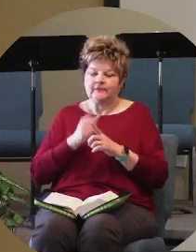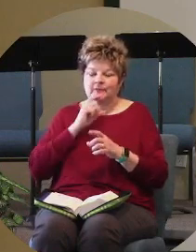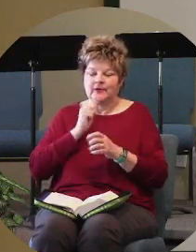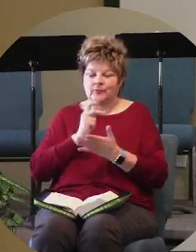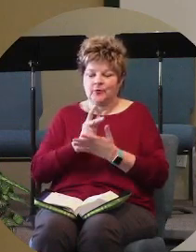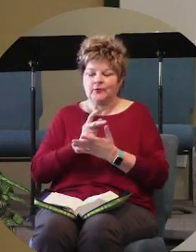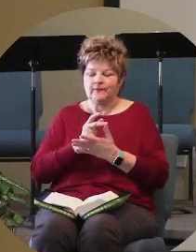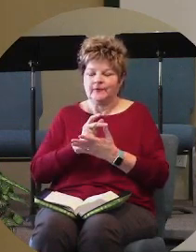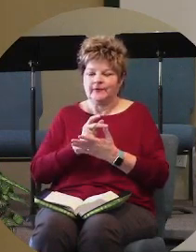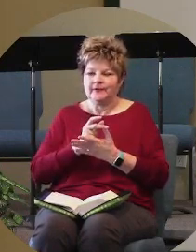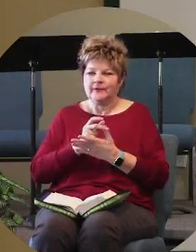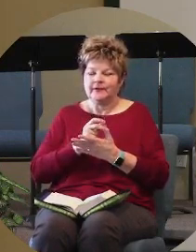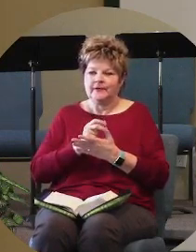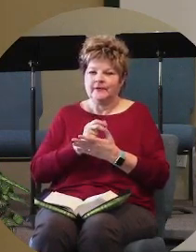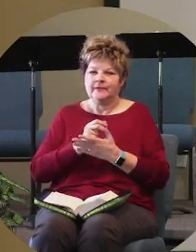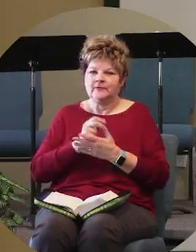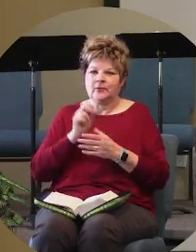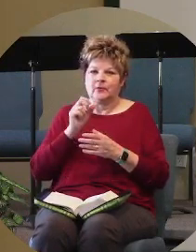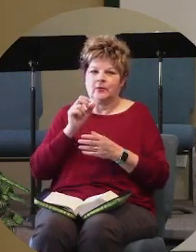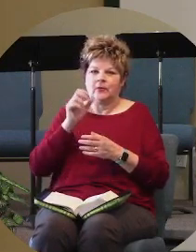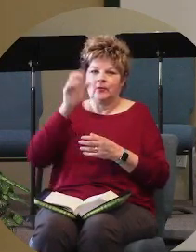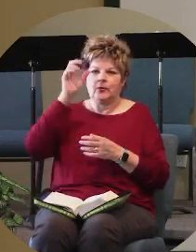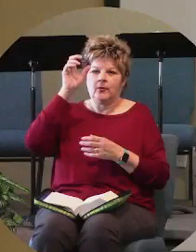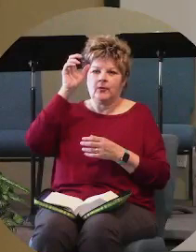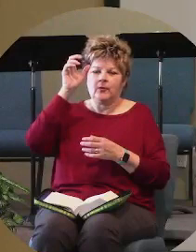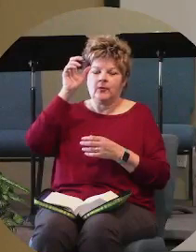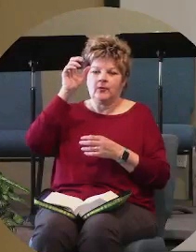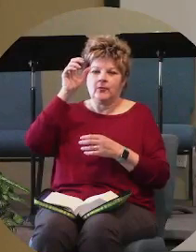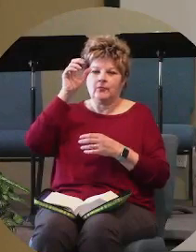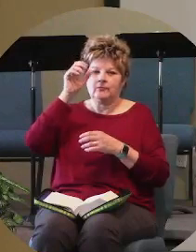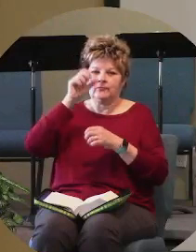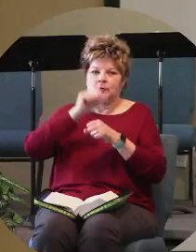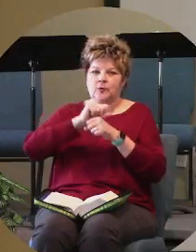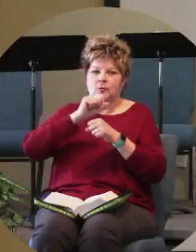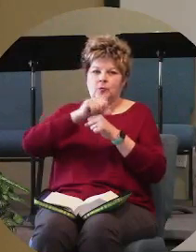of truth. Michael, would you do me a favor? Would you go out there real quick?